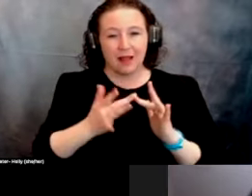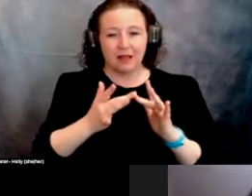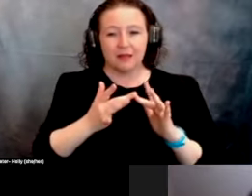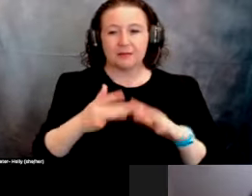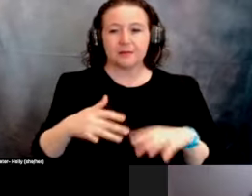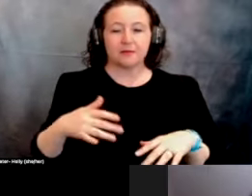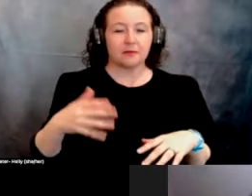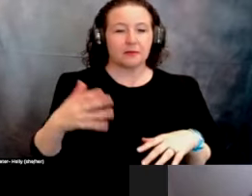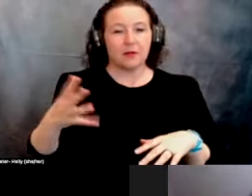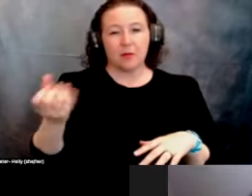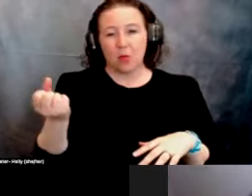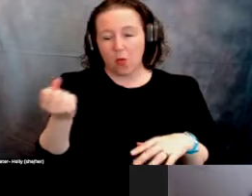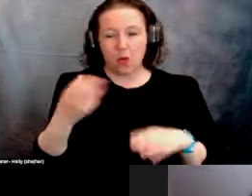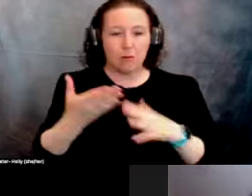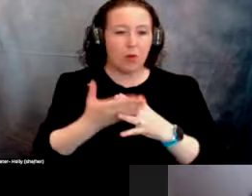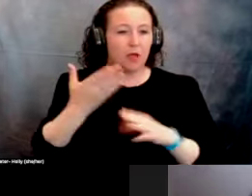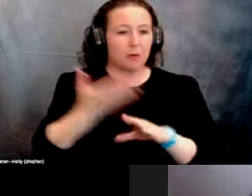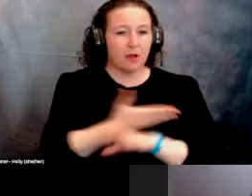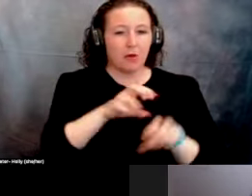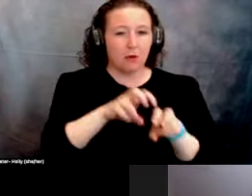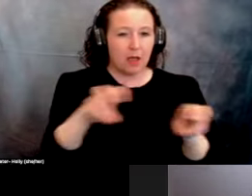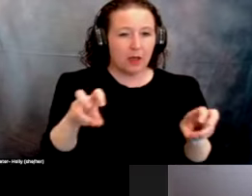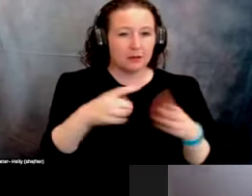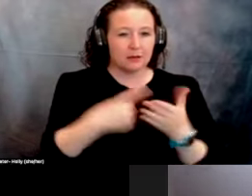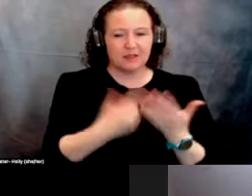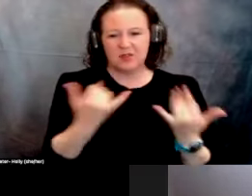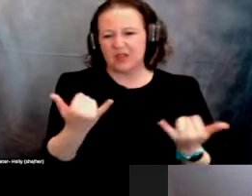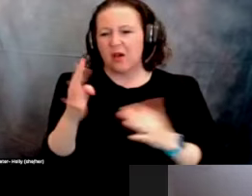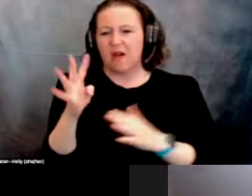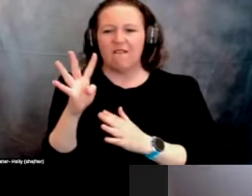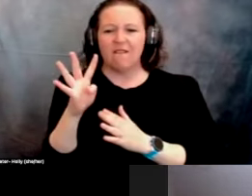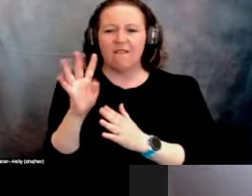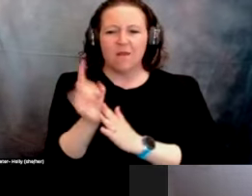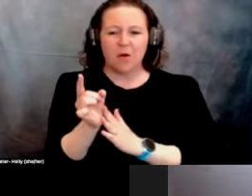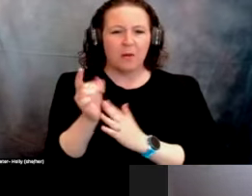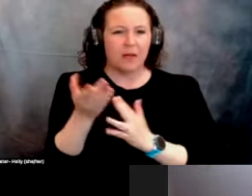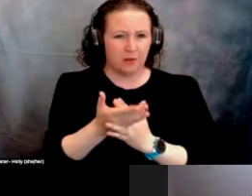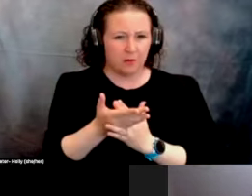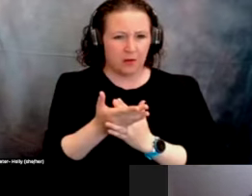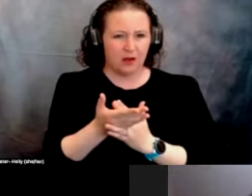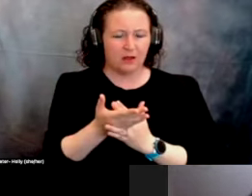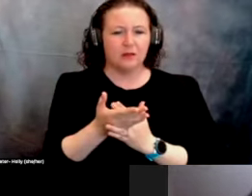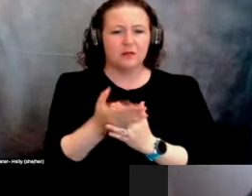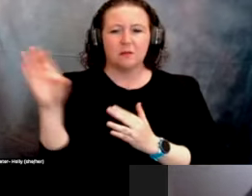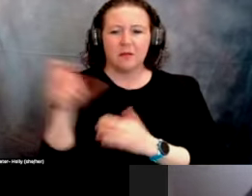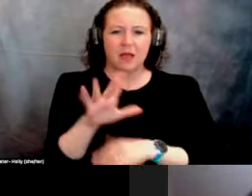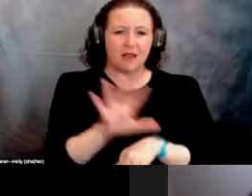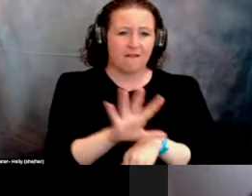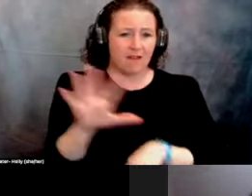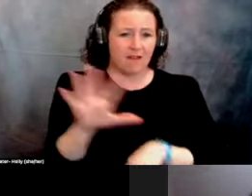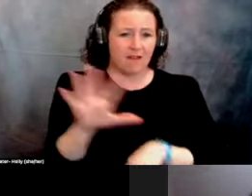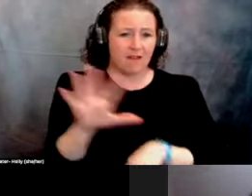discussion. Maybe let's say 4 minutes so we can get back at 5:10. And we'll see you all soon.